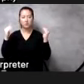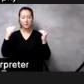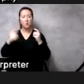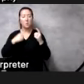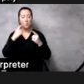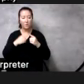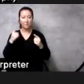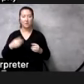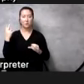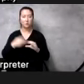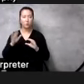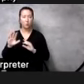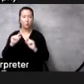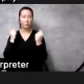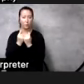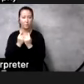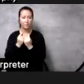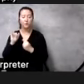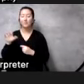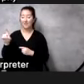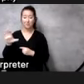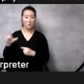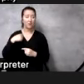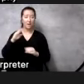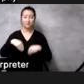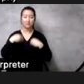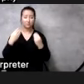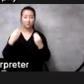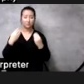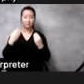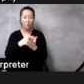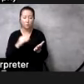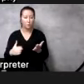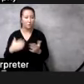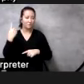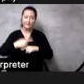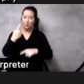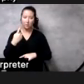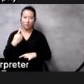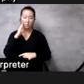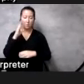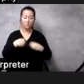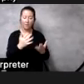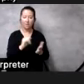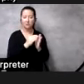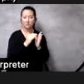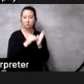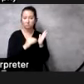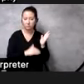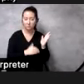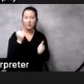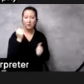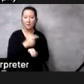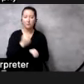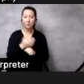they join your group. And so this is a document that I give to all my students from day one, and then we revisit this every single year.